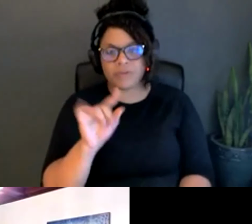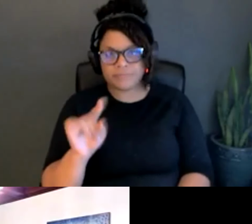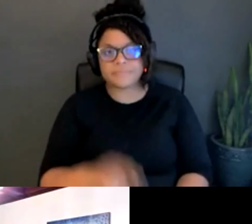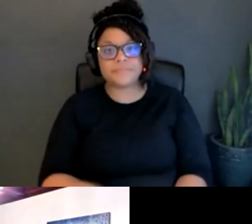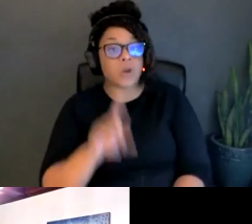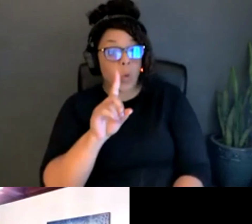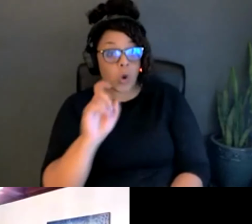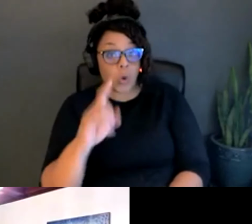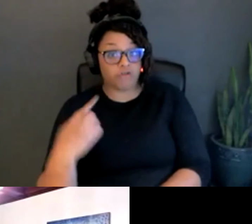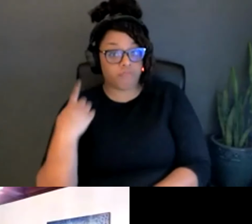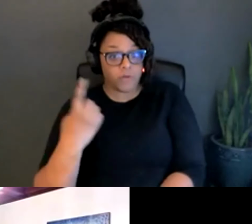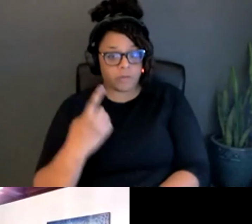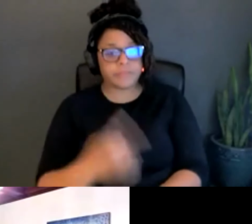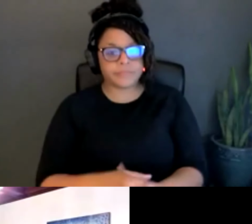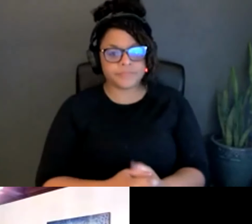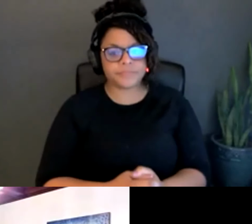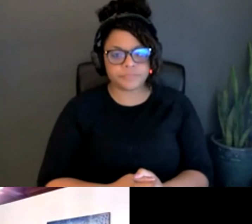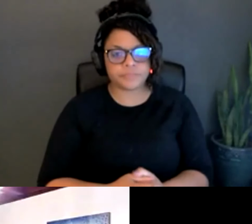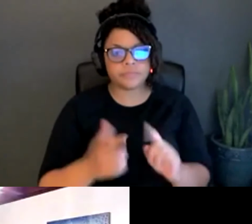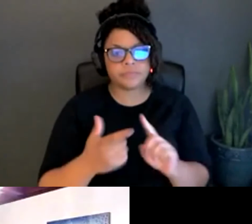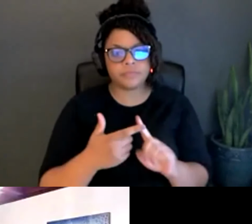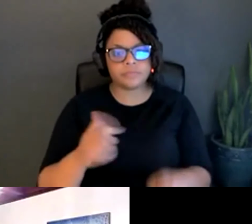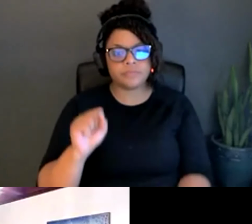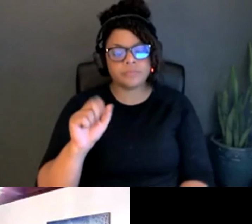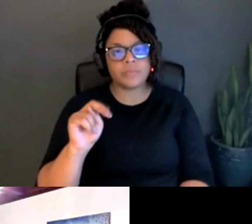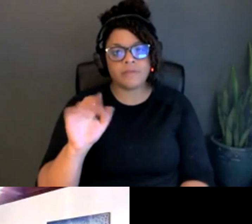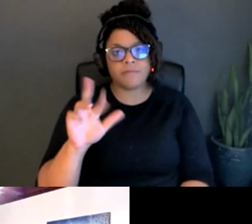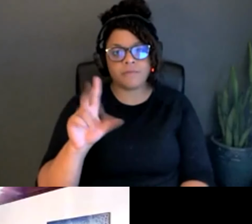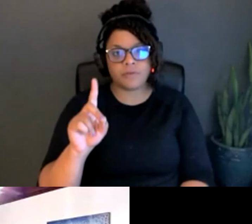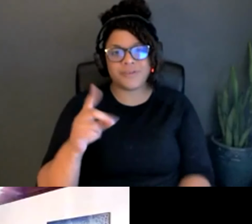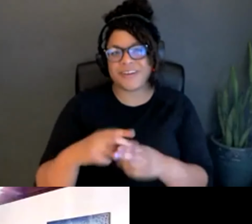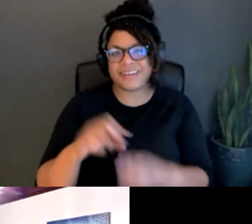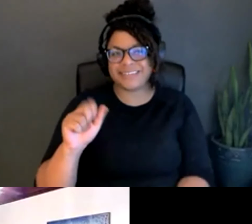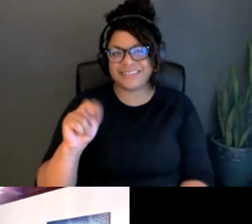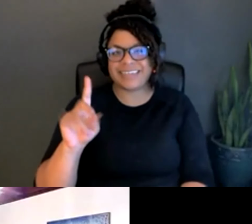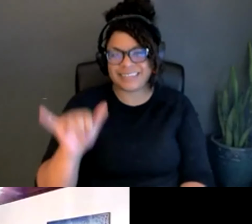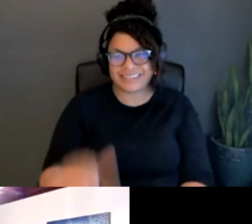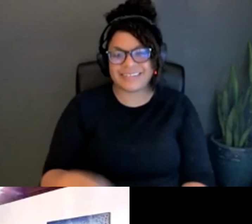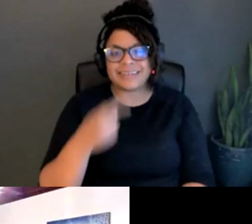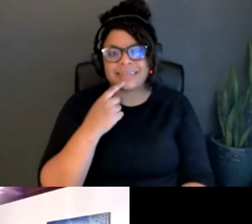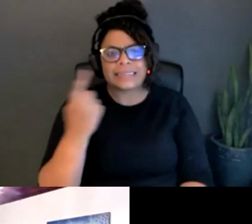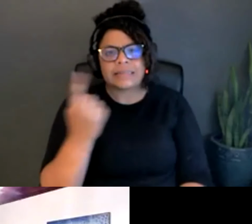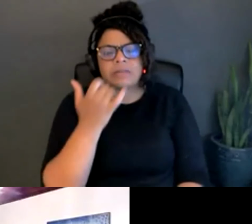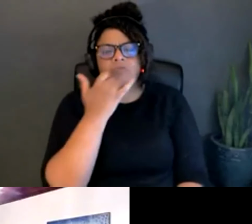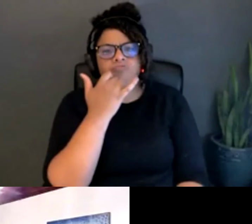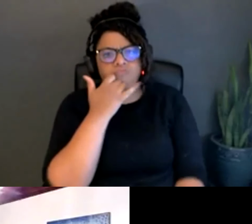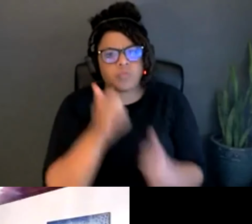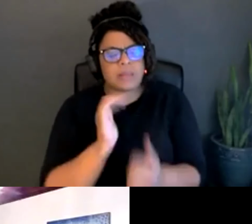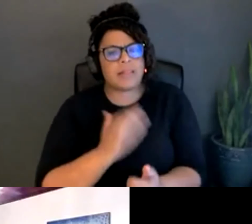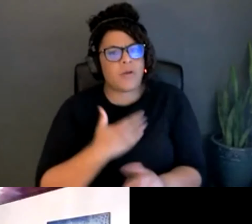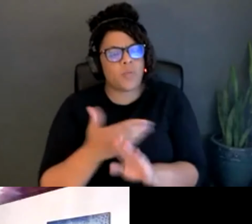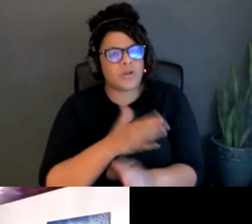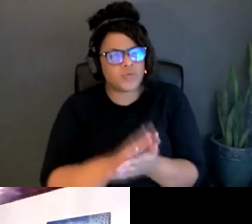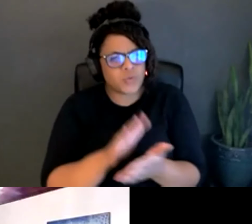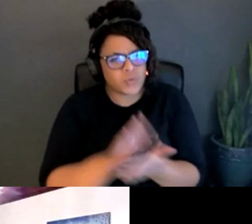so far from Sanford, which we call Sandy. It says something is dreadfully wrong with our preschools. And